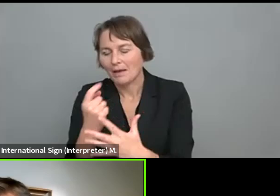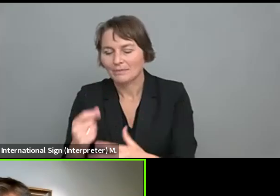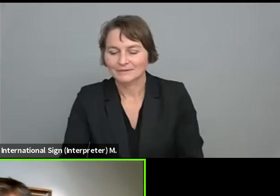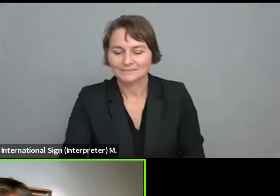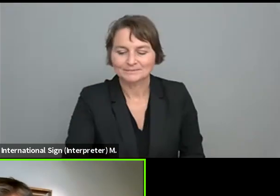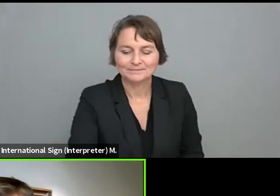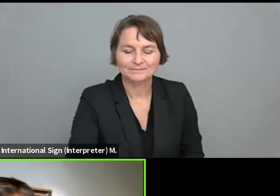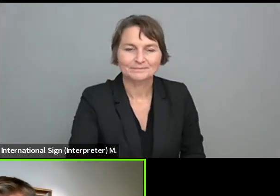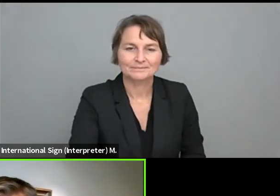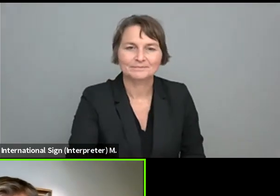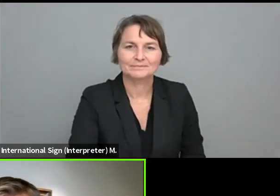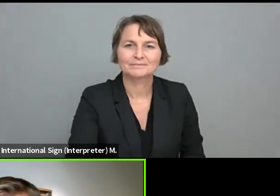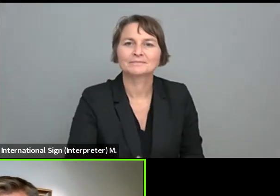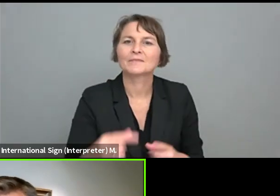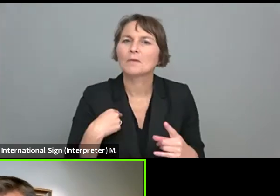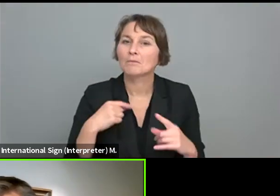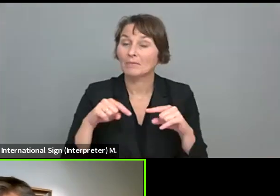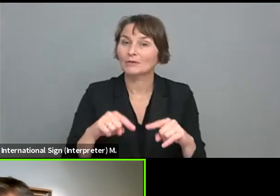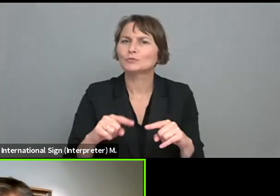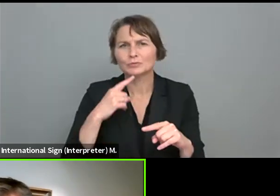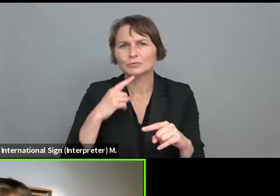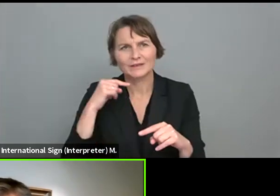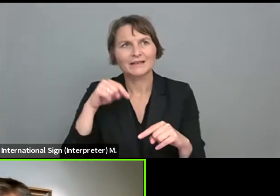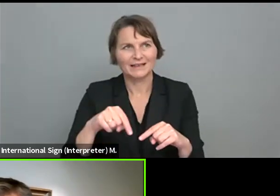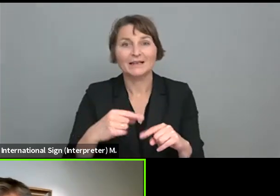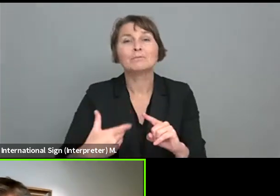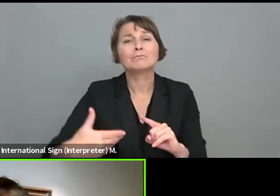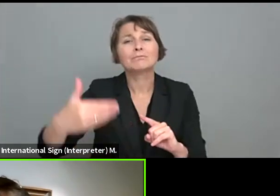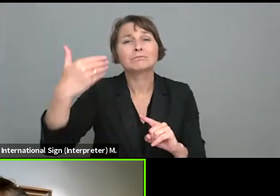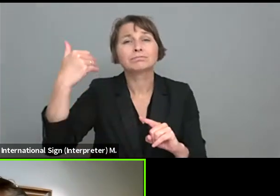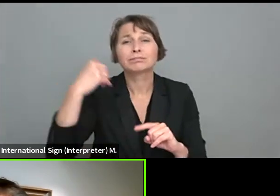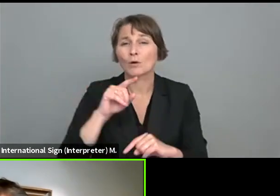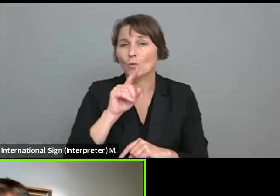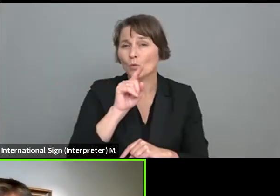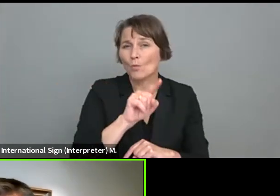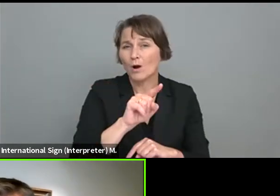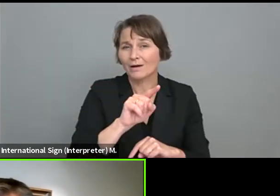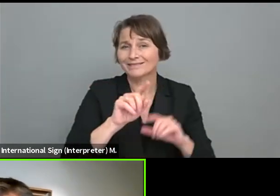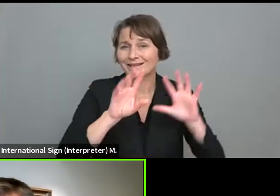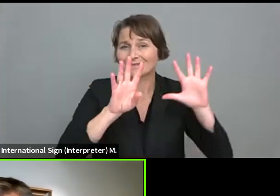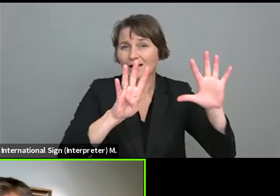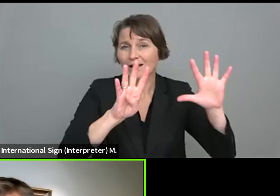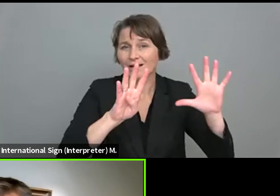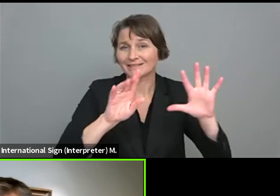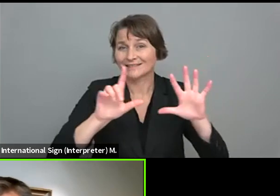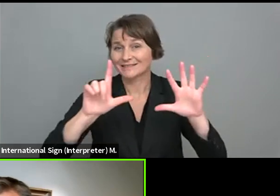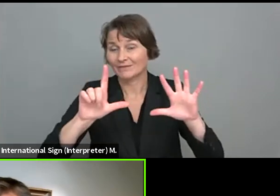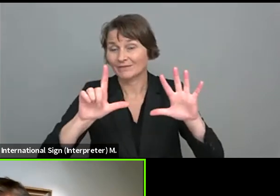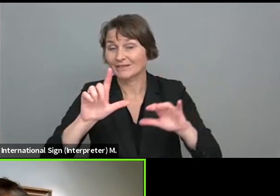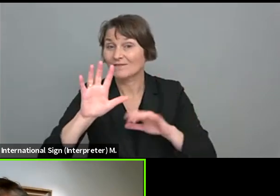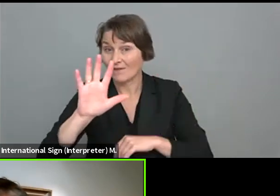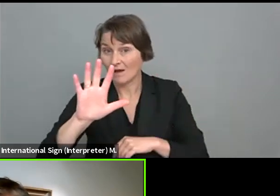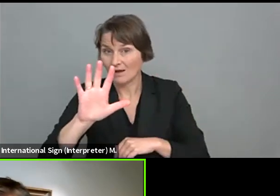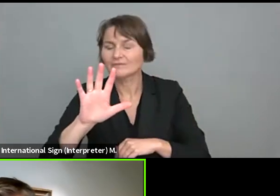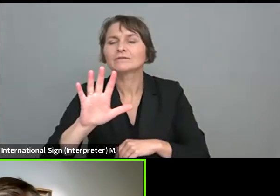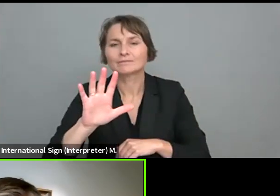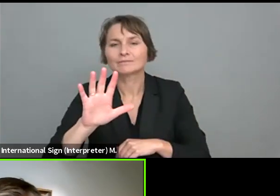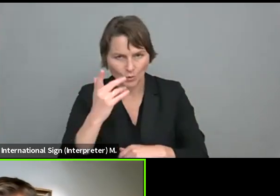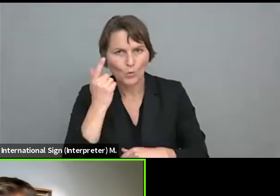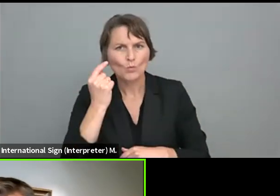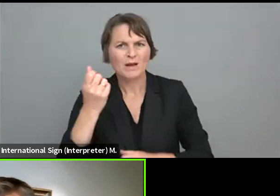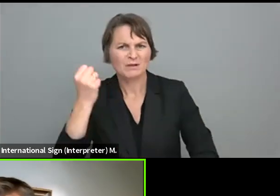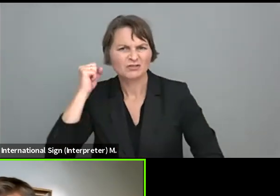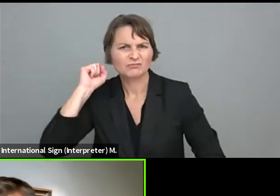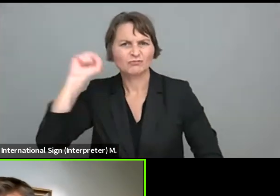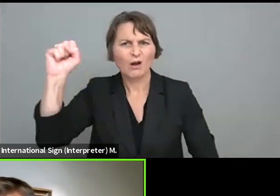the Women's Day Off for Women's strike back in 1975, which really started the political empowerment of women and